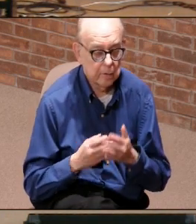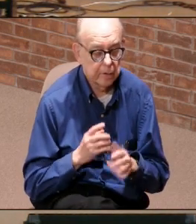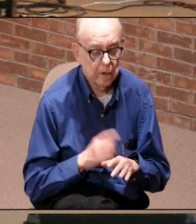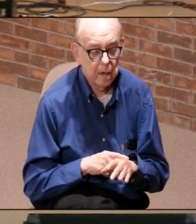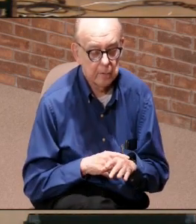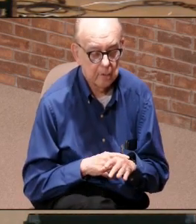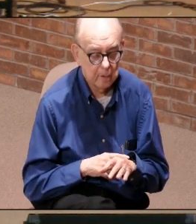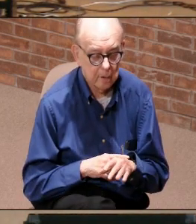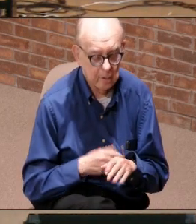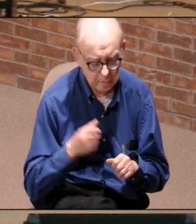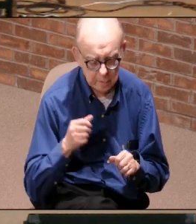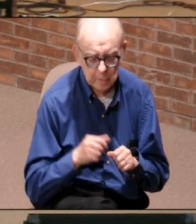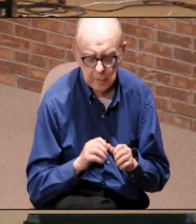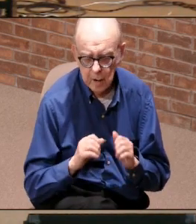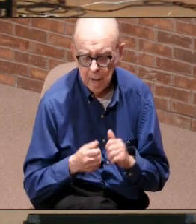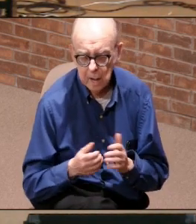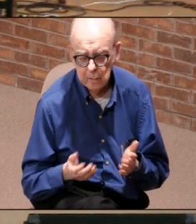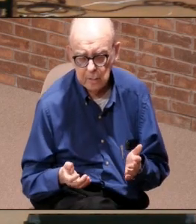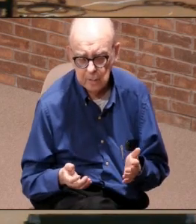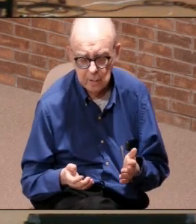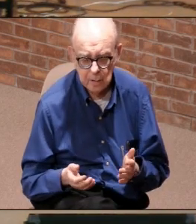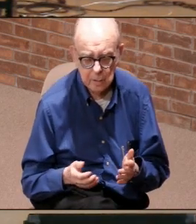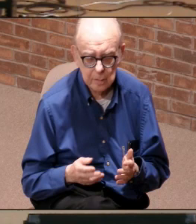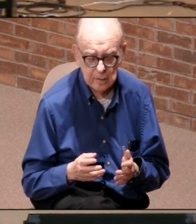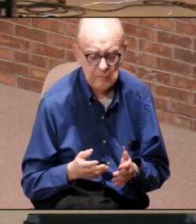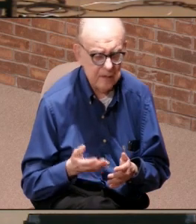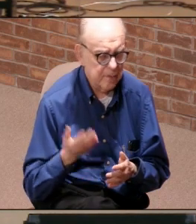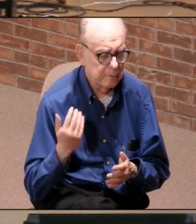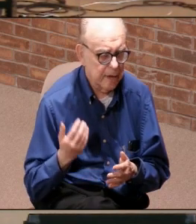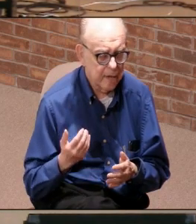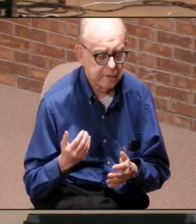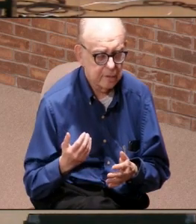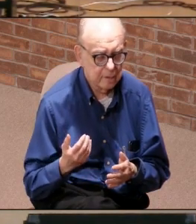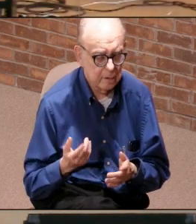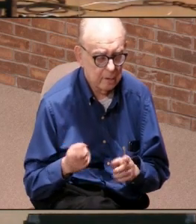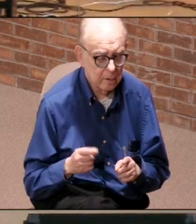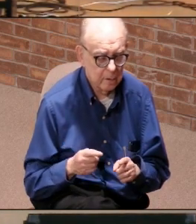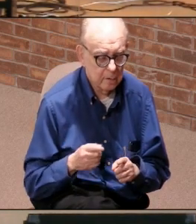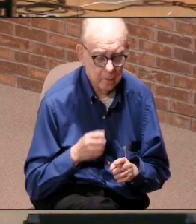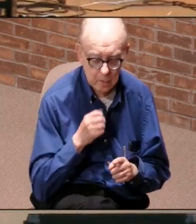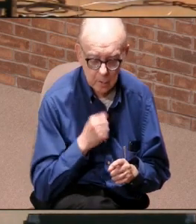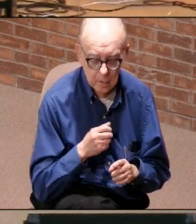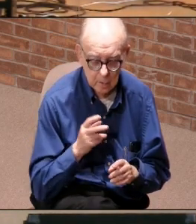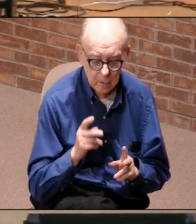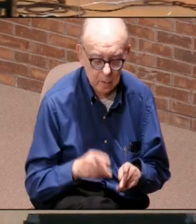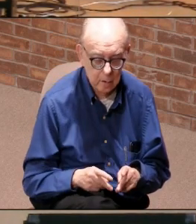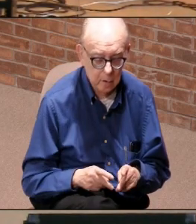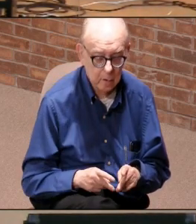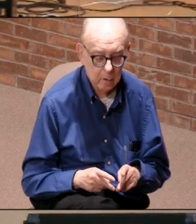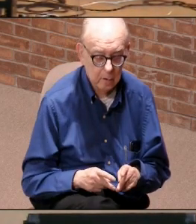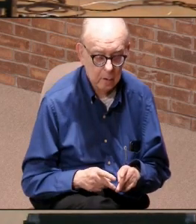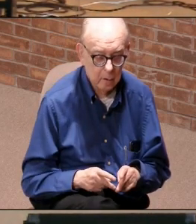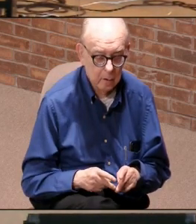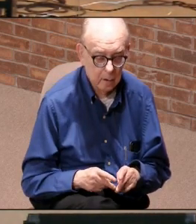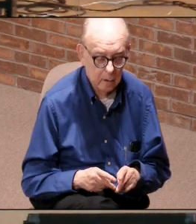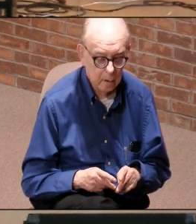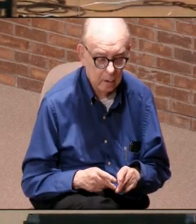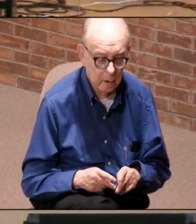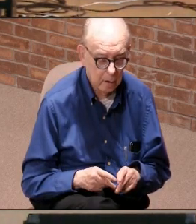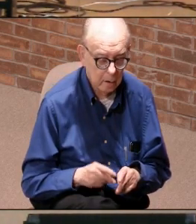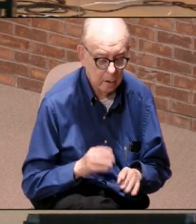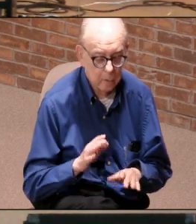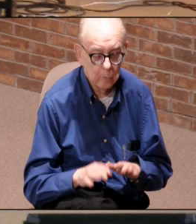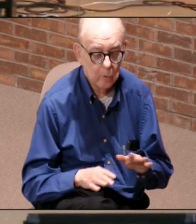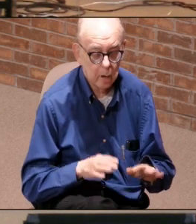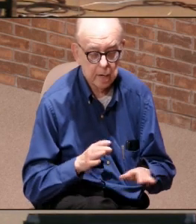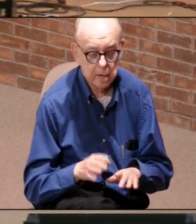time. Remember how it used to be when an elderly person was coming up and